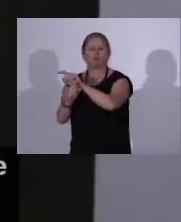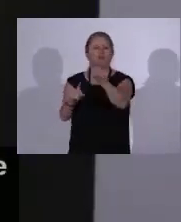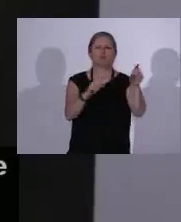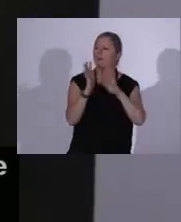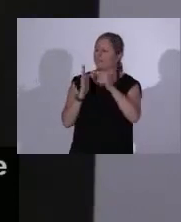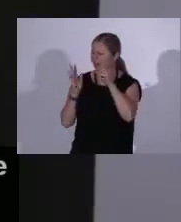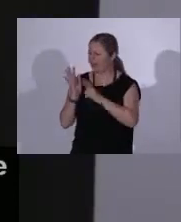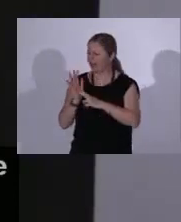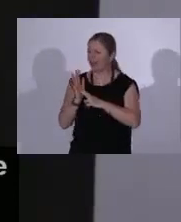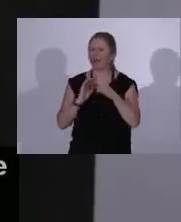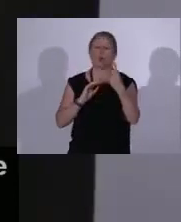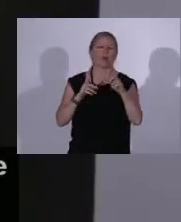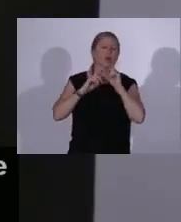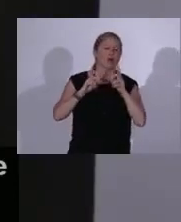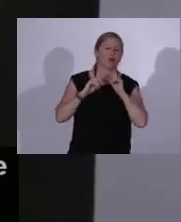is